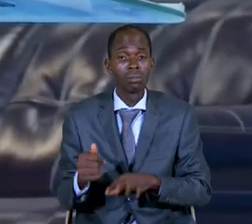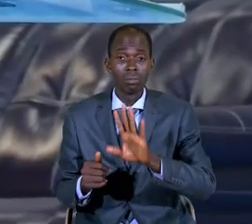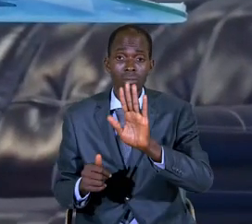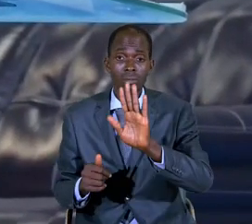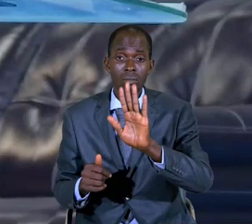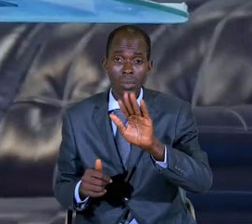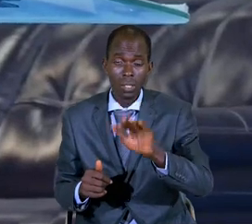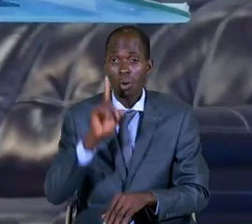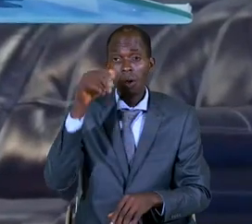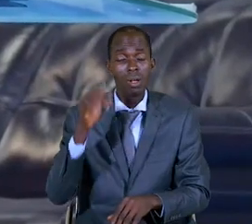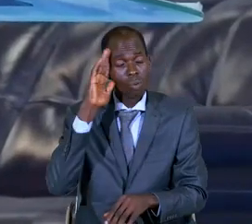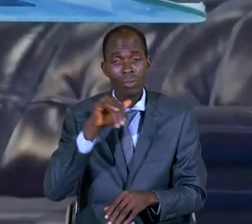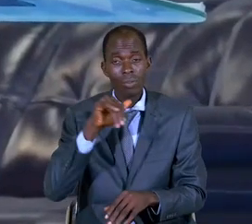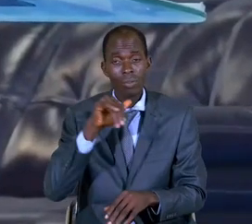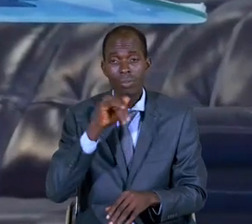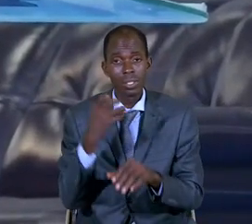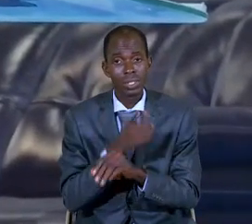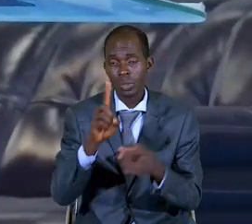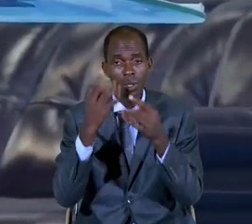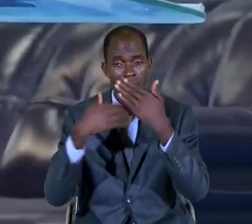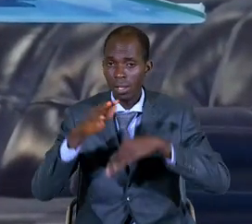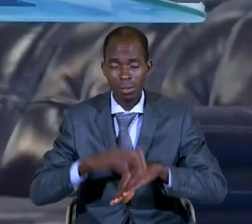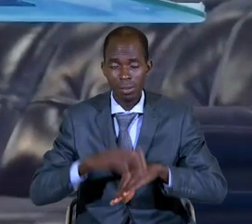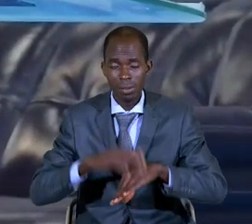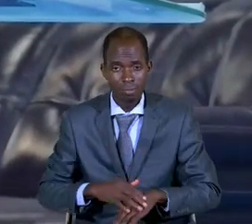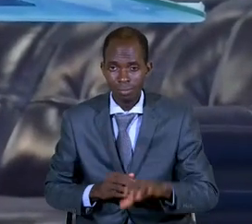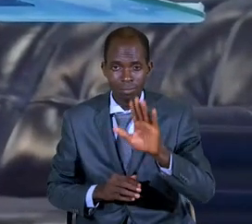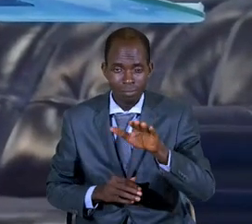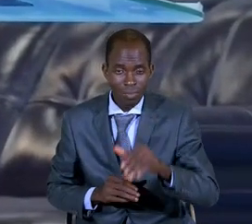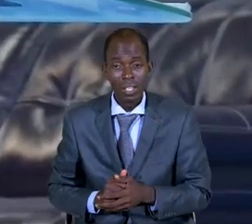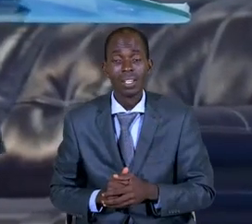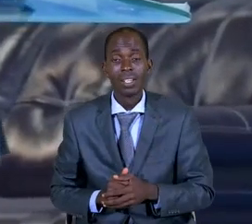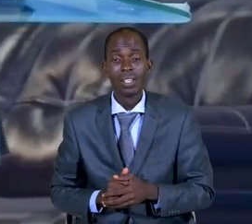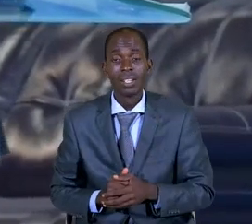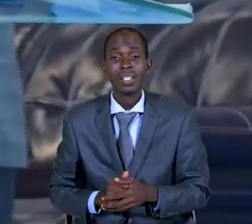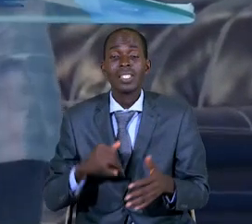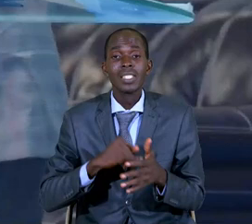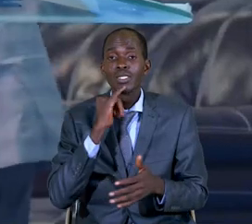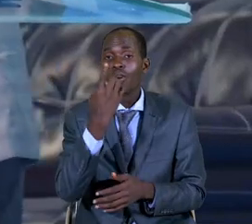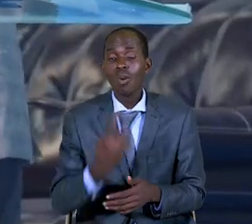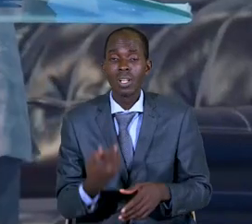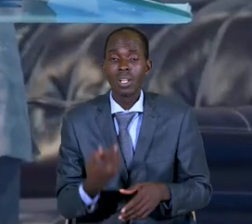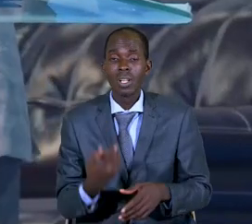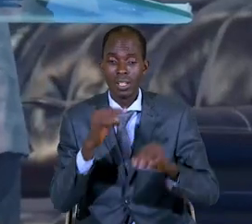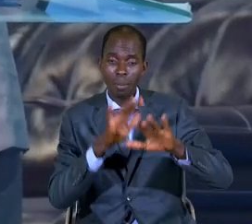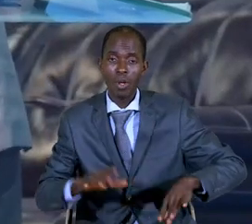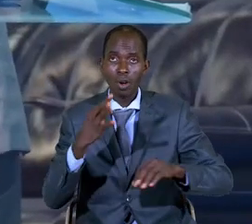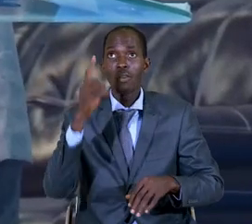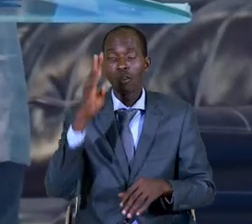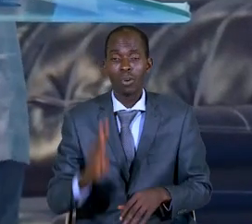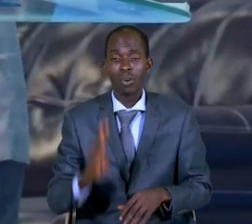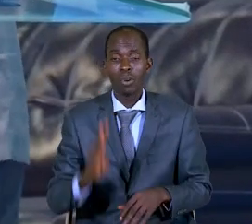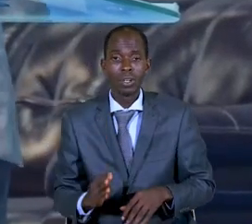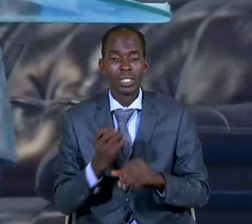Calvary. That's not what gets you to heaven. It's the mercy of God. Salvation comes